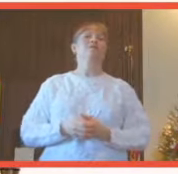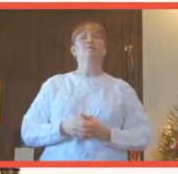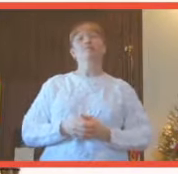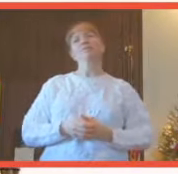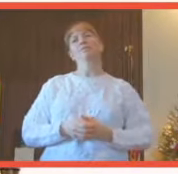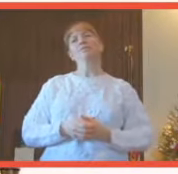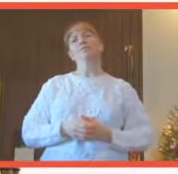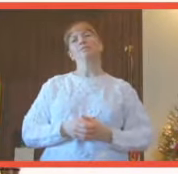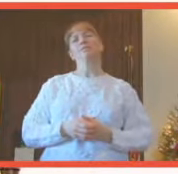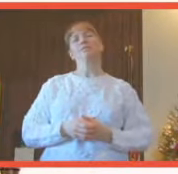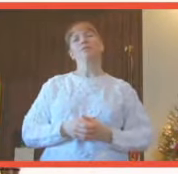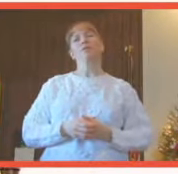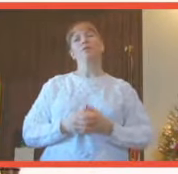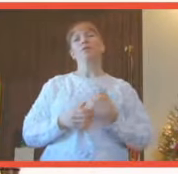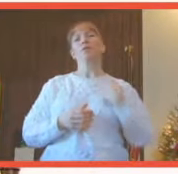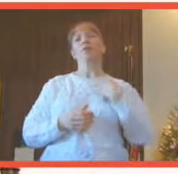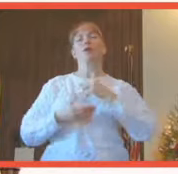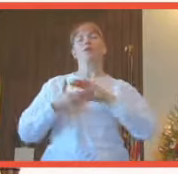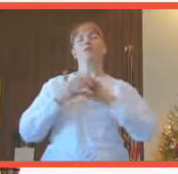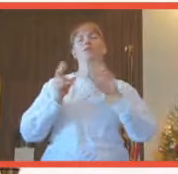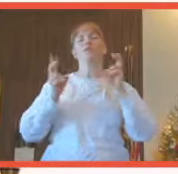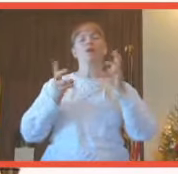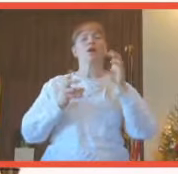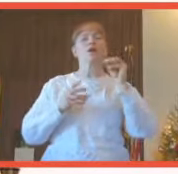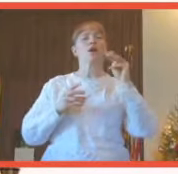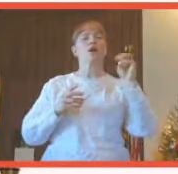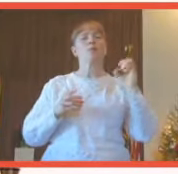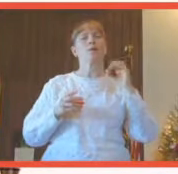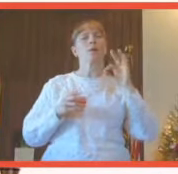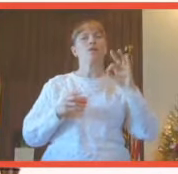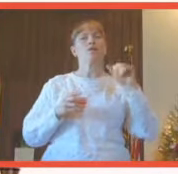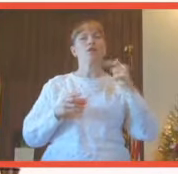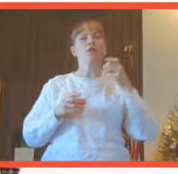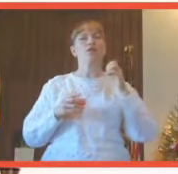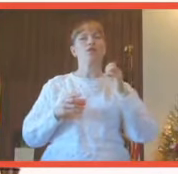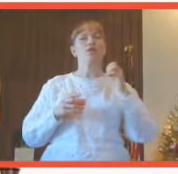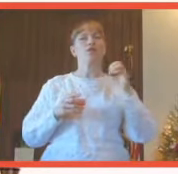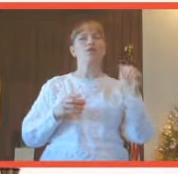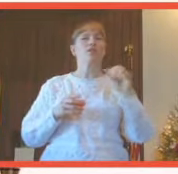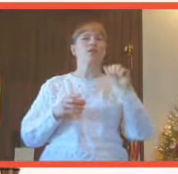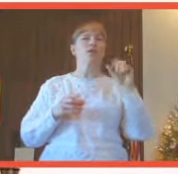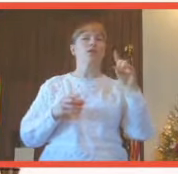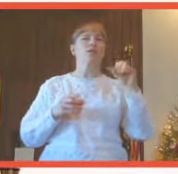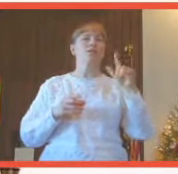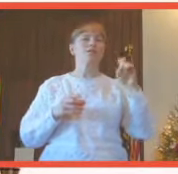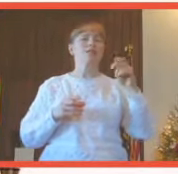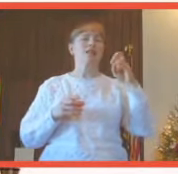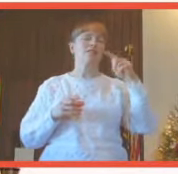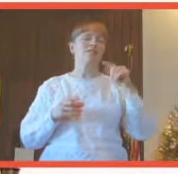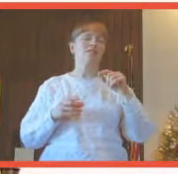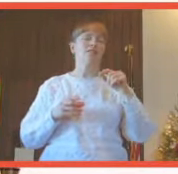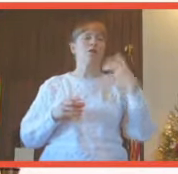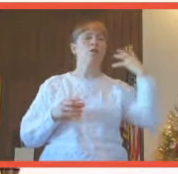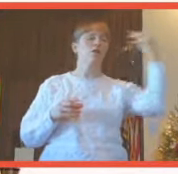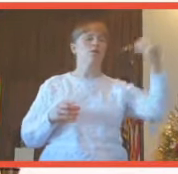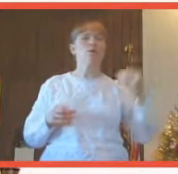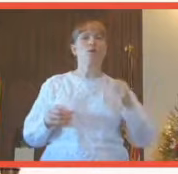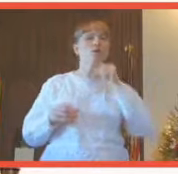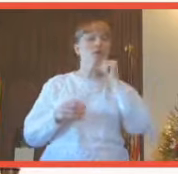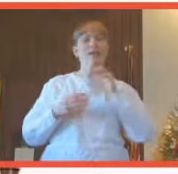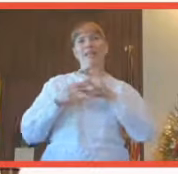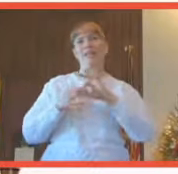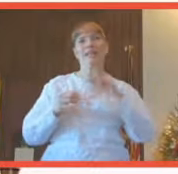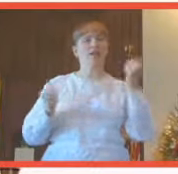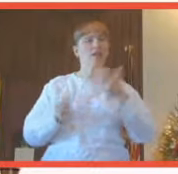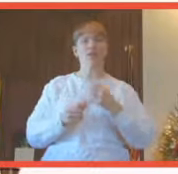Now, when we come of age as adolescents and we go off, sometimes we go off and we are not grounded. We are not